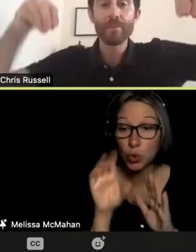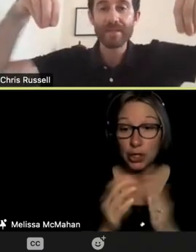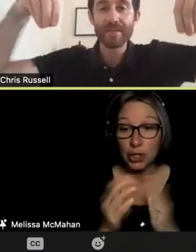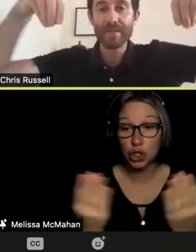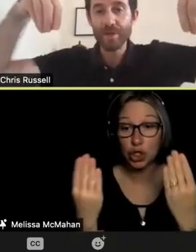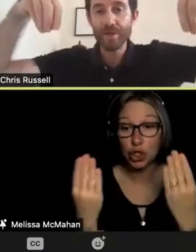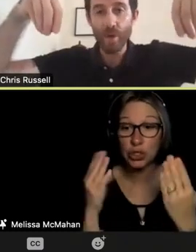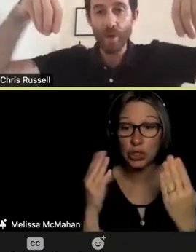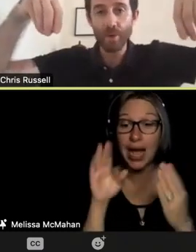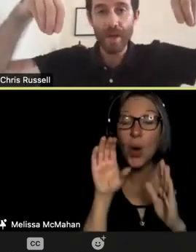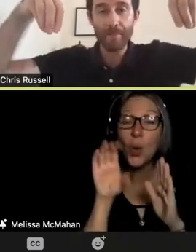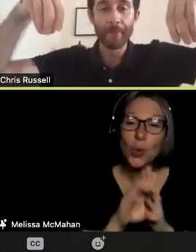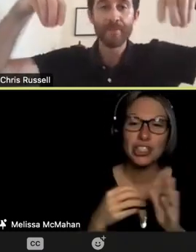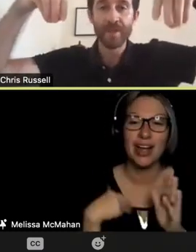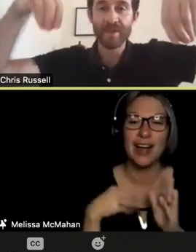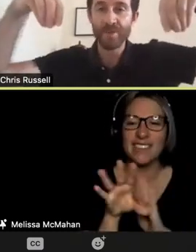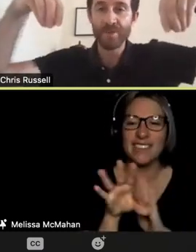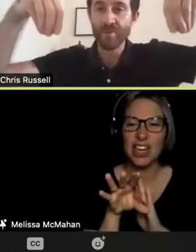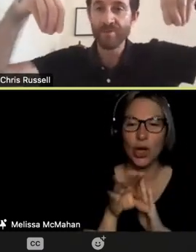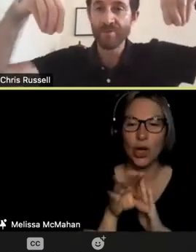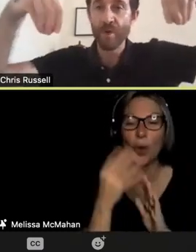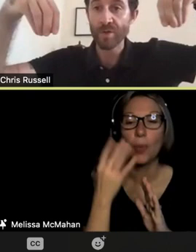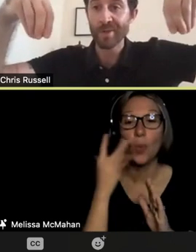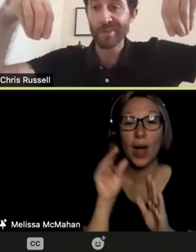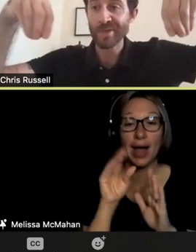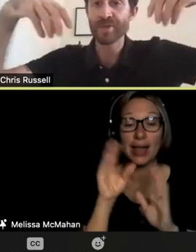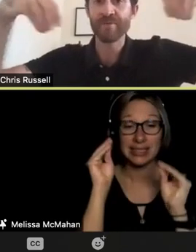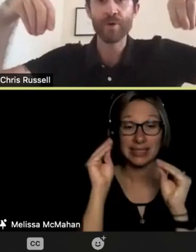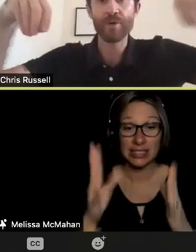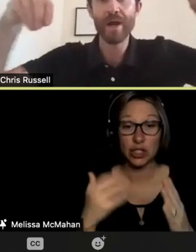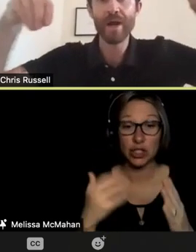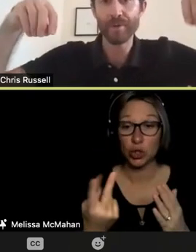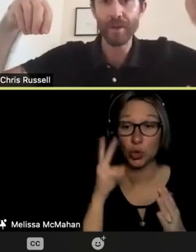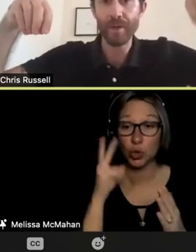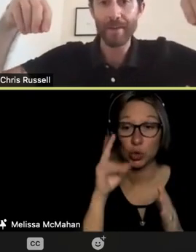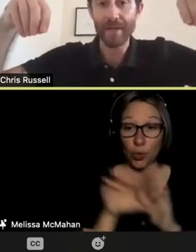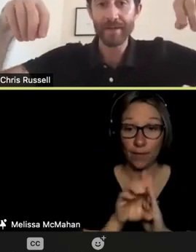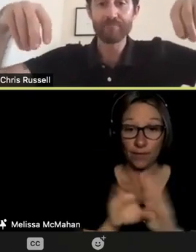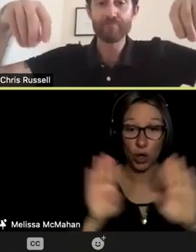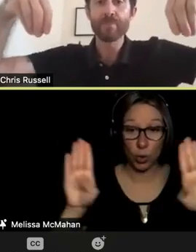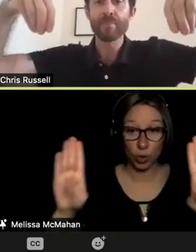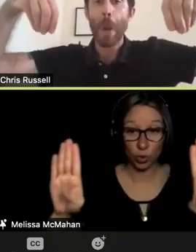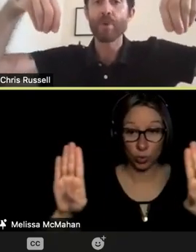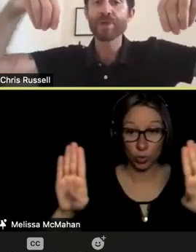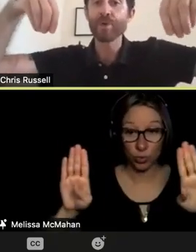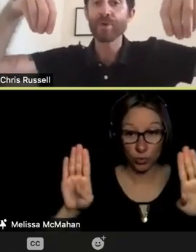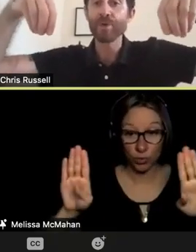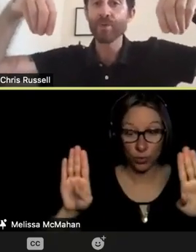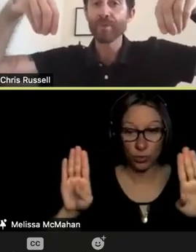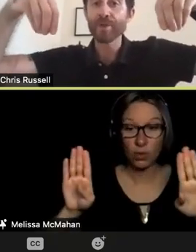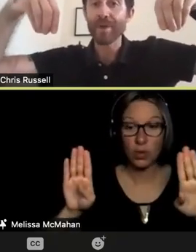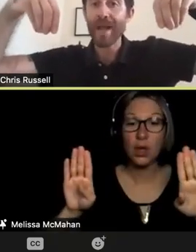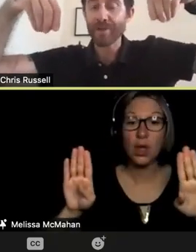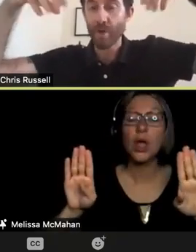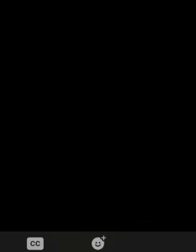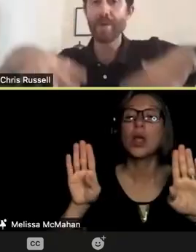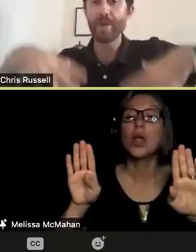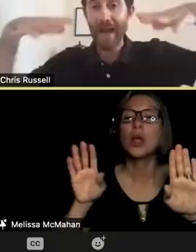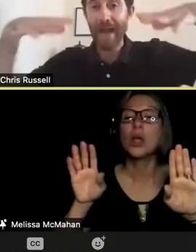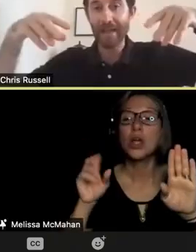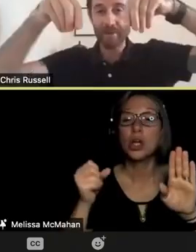video because the teacher is holding up these 2 photo symbols, which are photographs of real objects. And what she would do, she